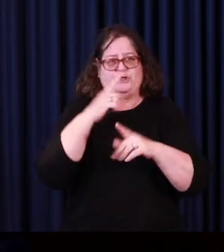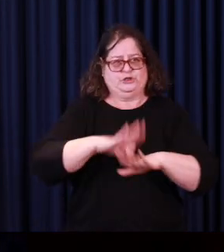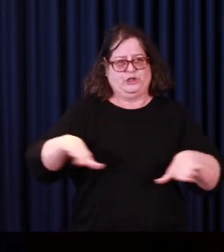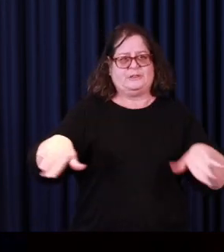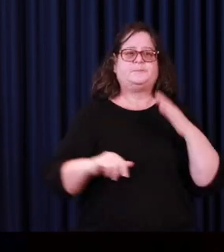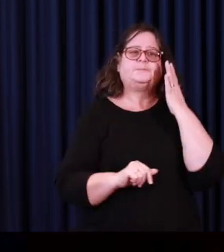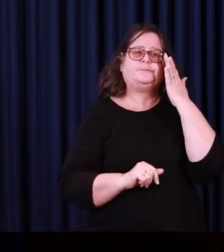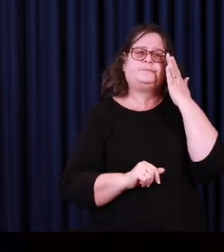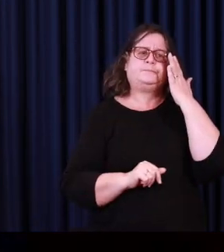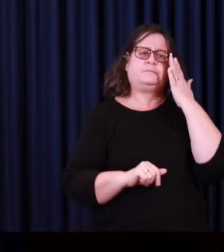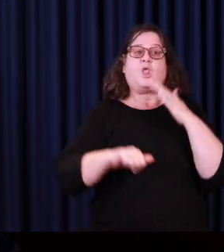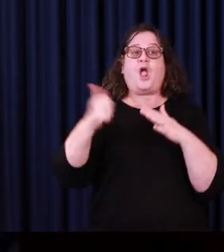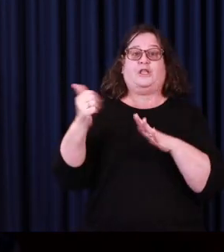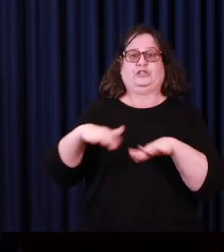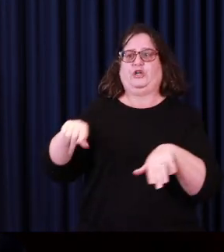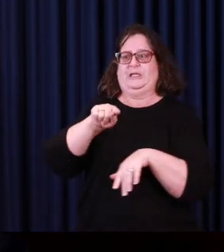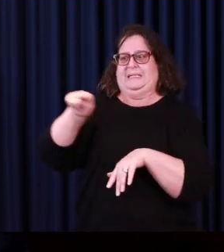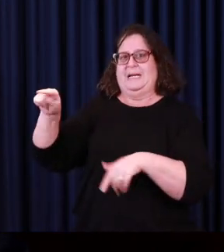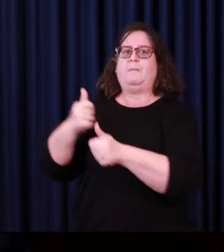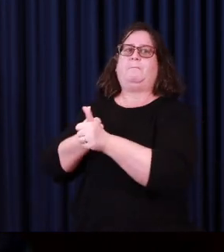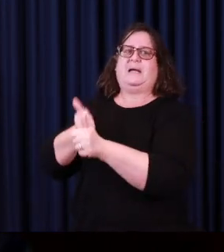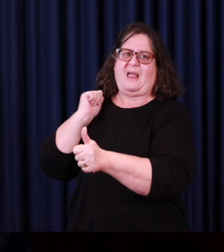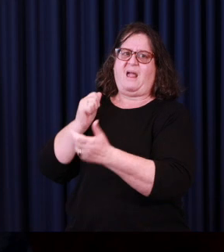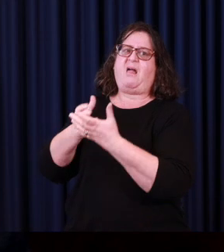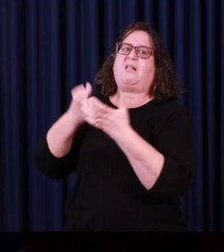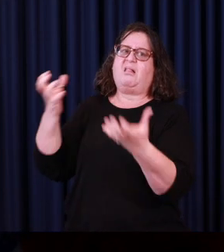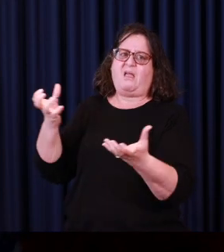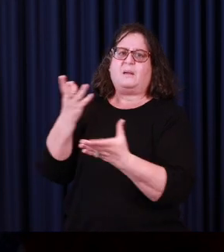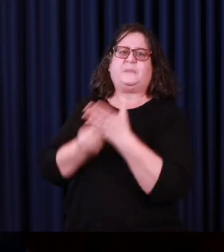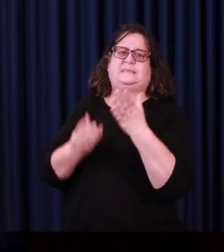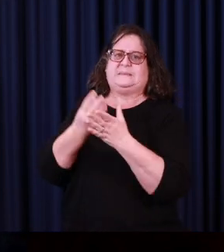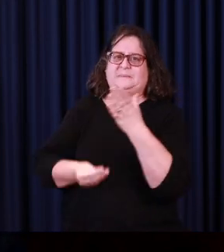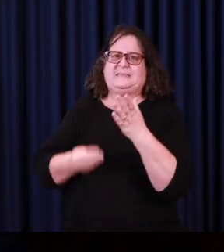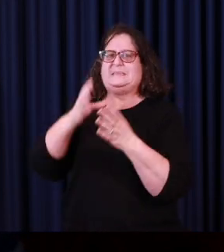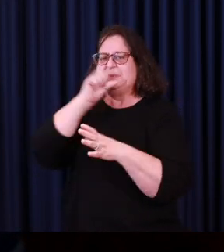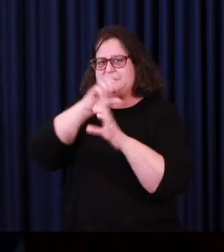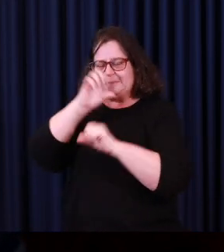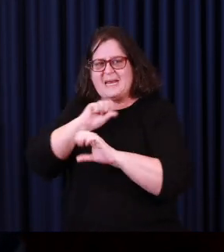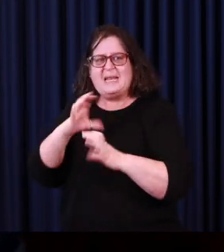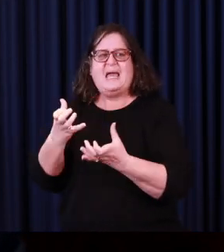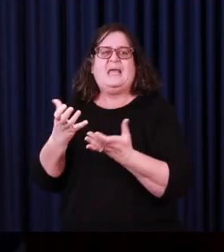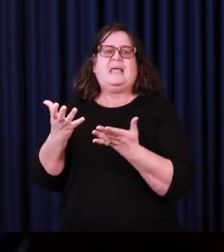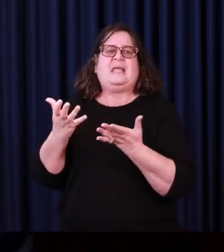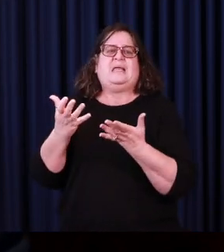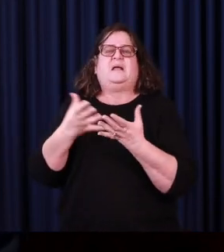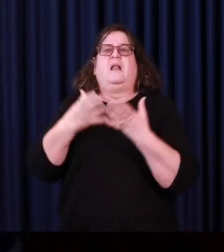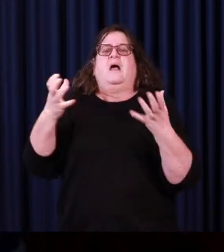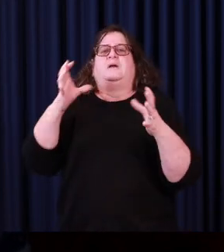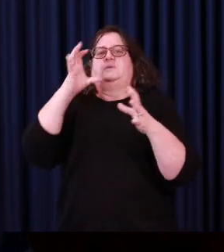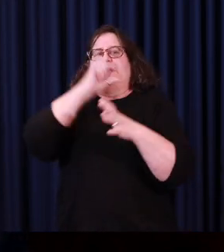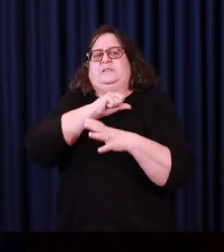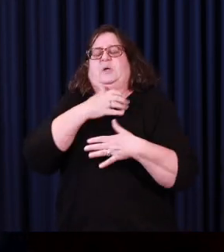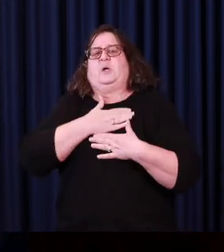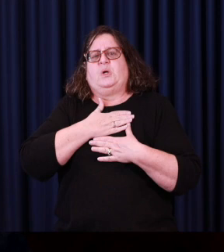There's been severe learning loss. Kids have missed out on so much. So let's